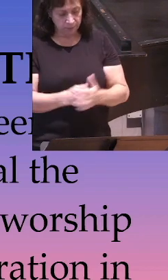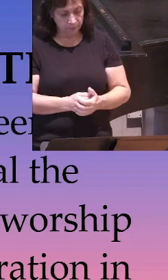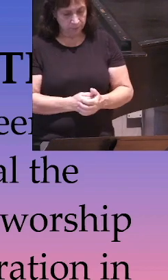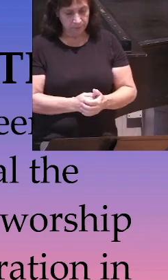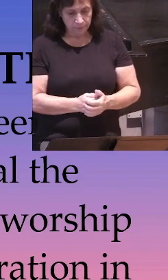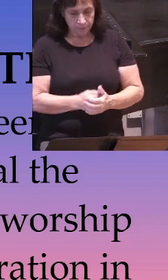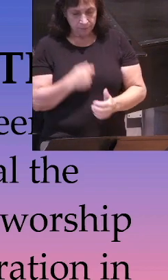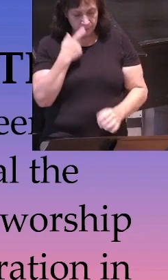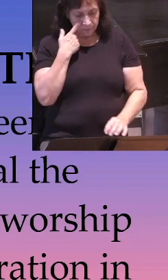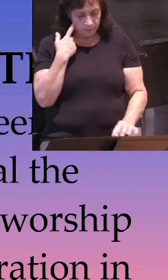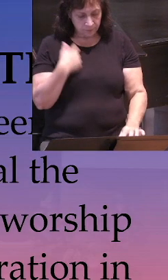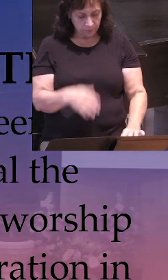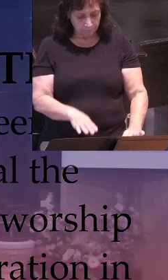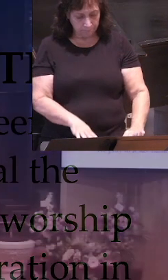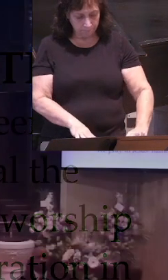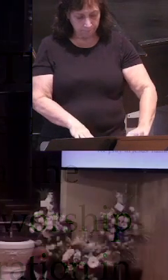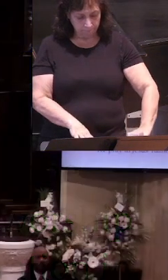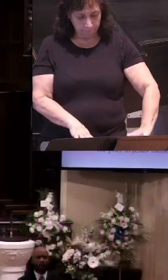Amen.